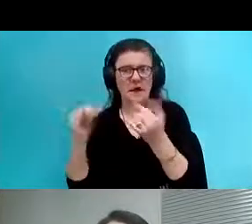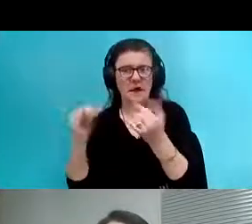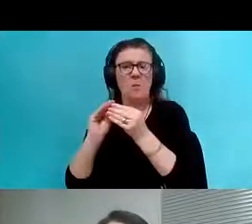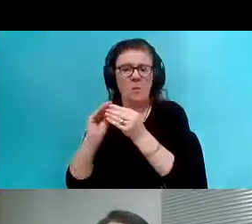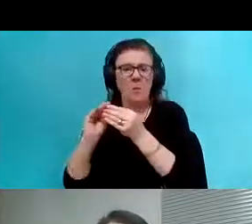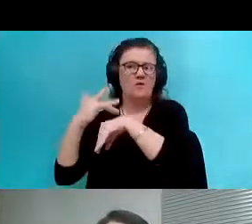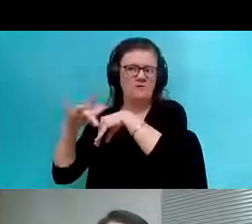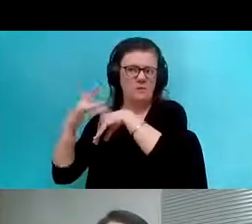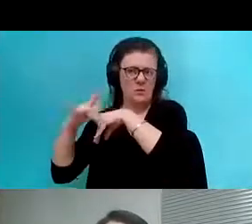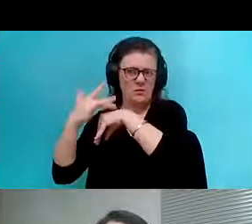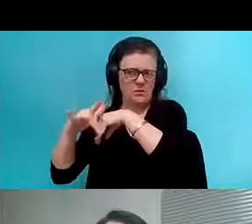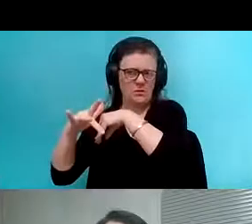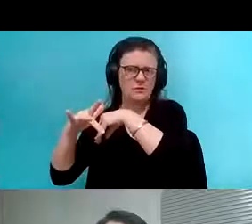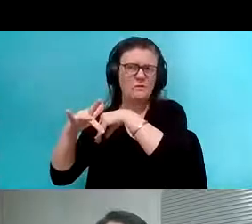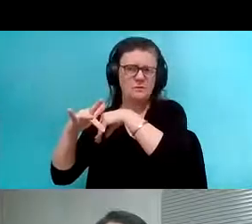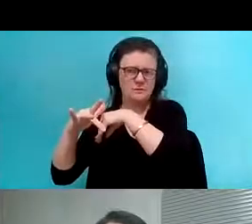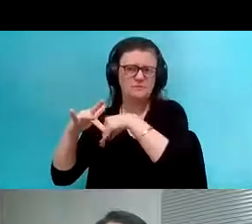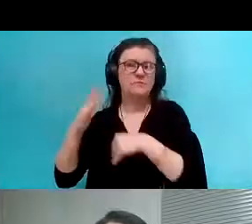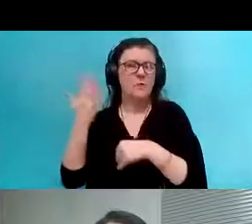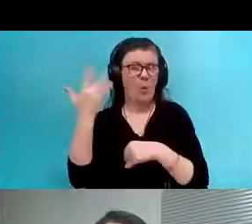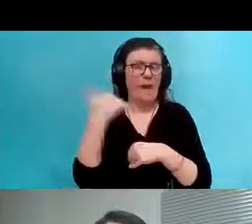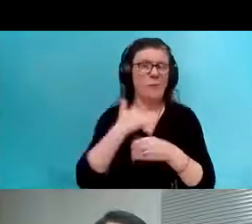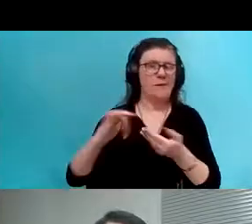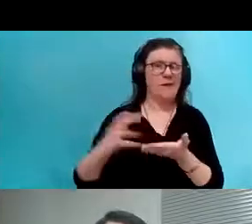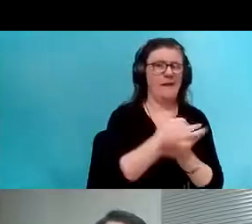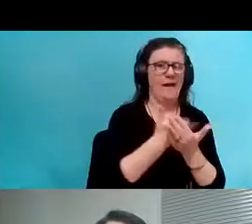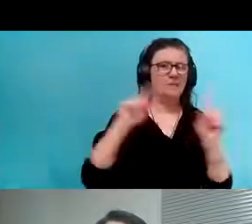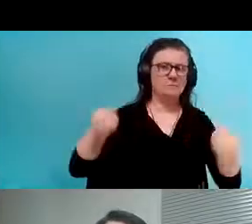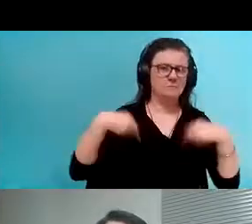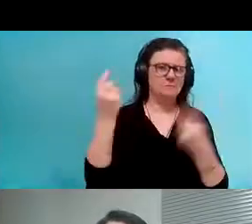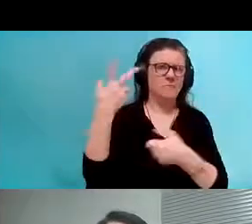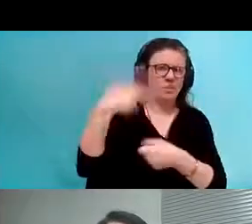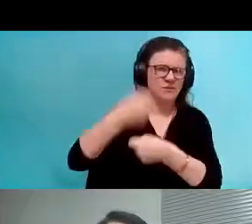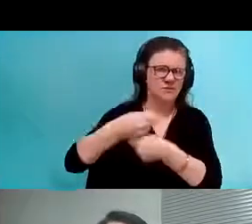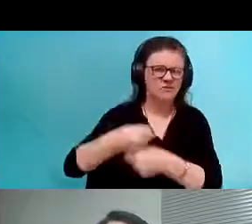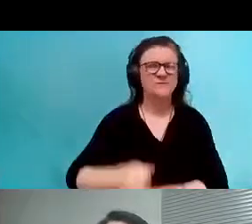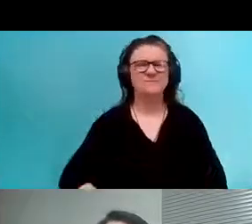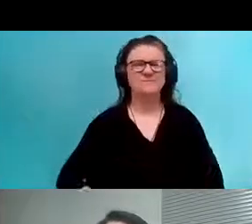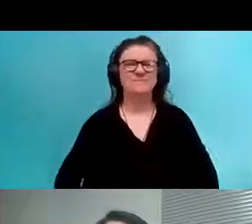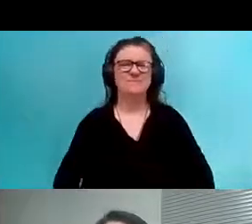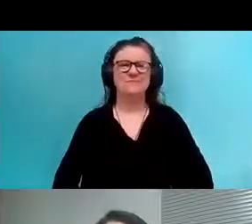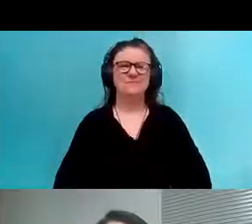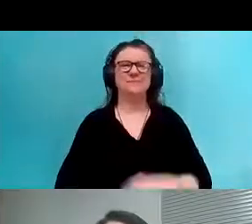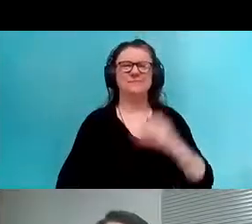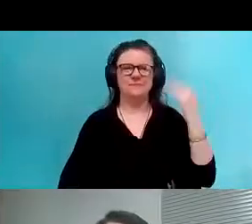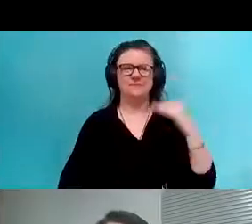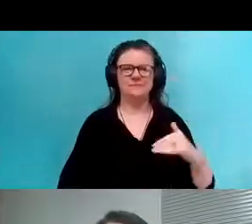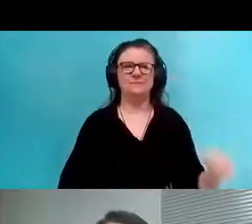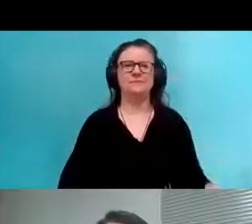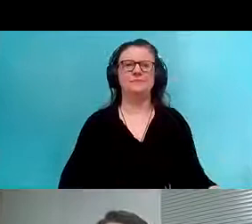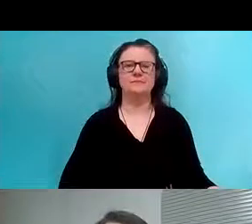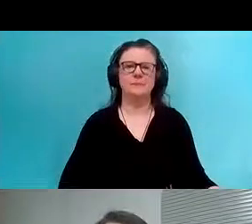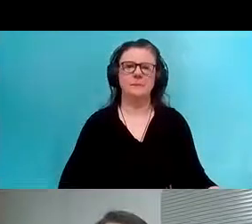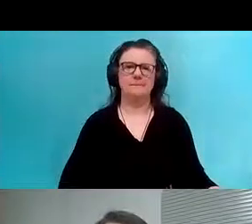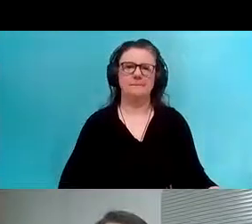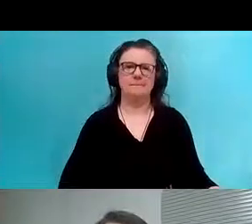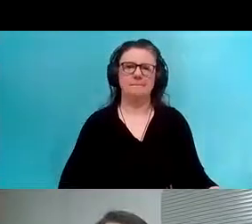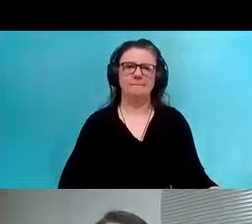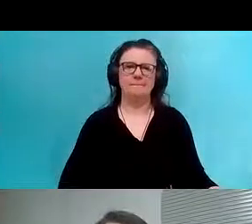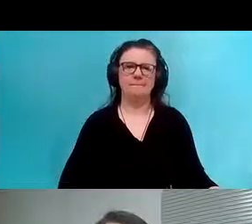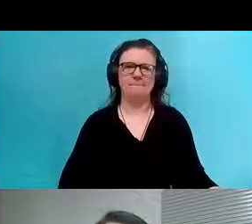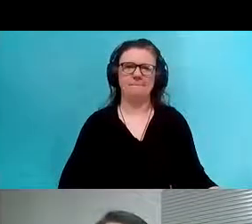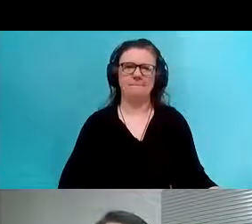of data which we have gathered over the period of time. Next slide, please.